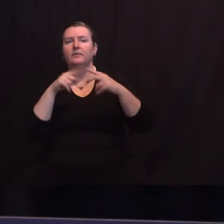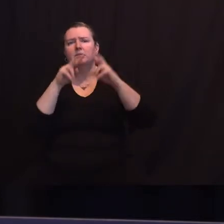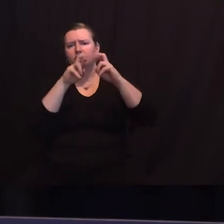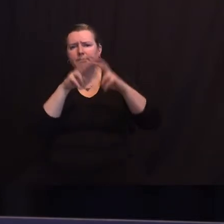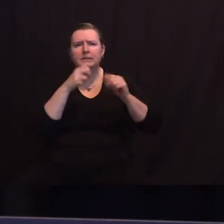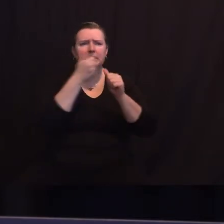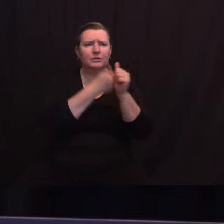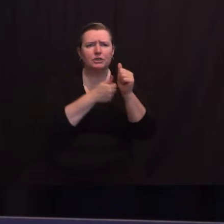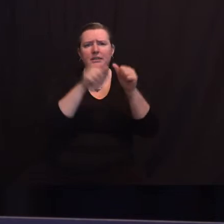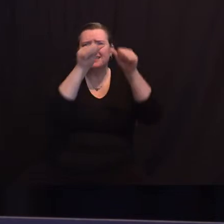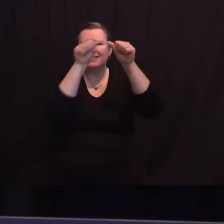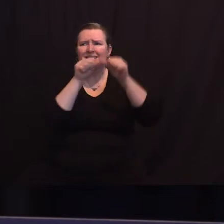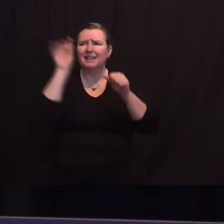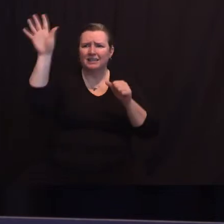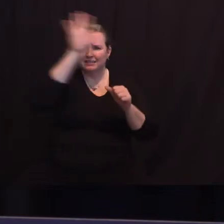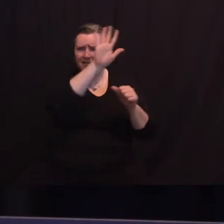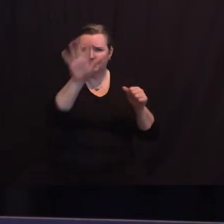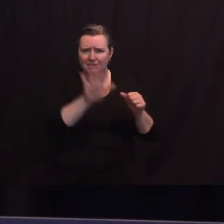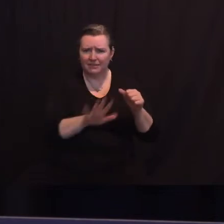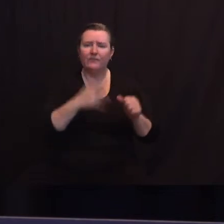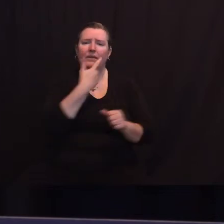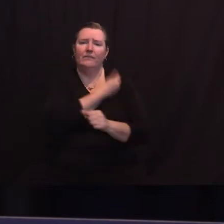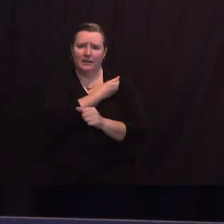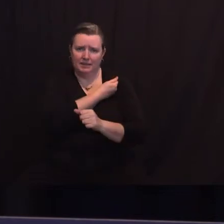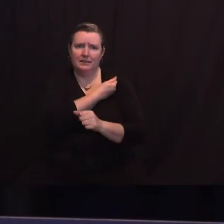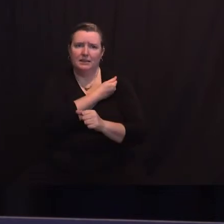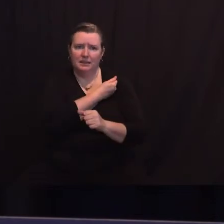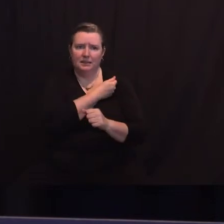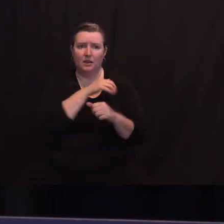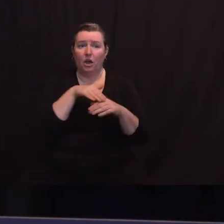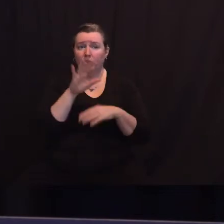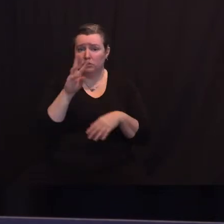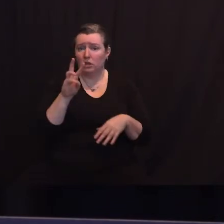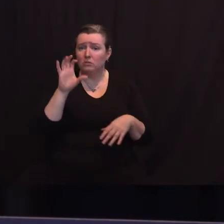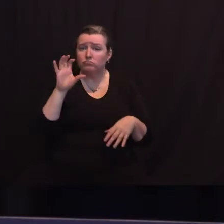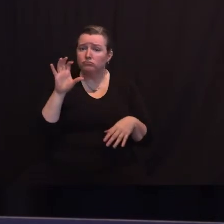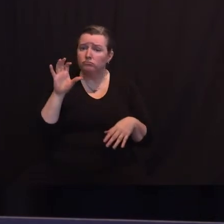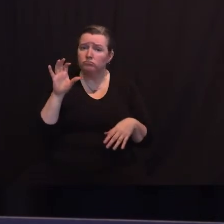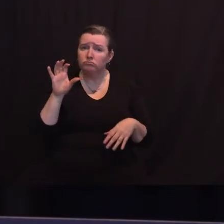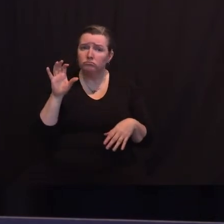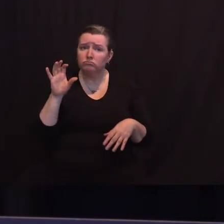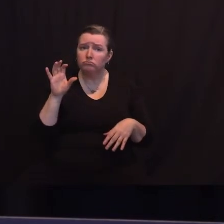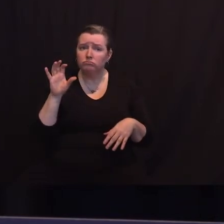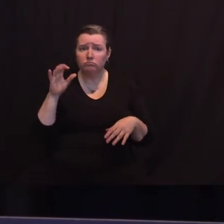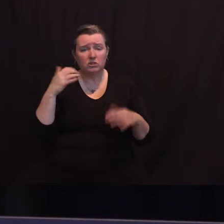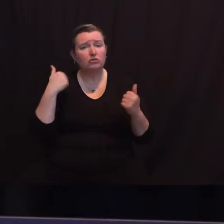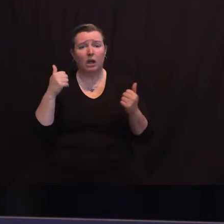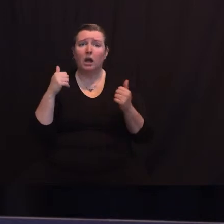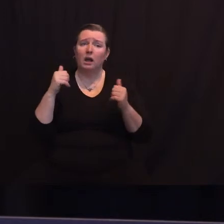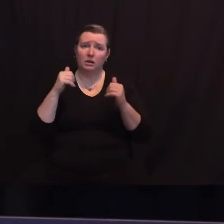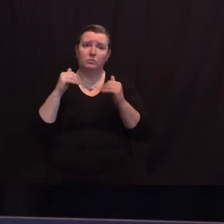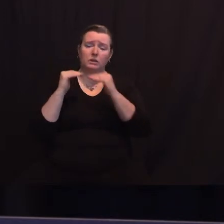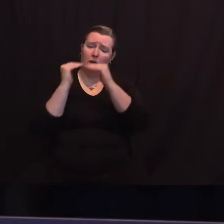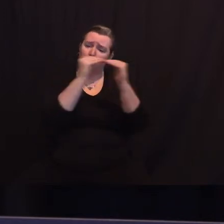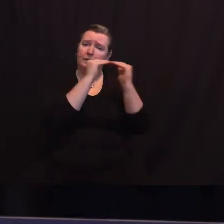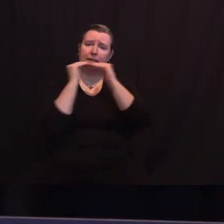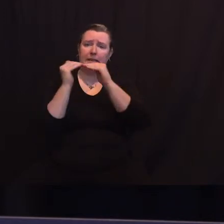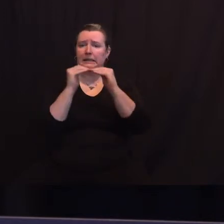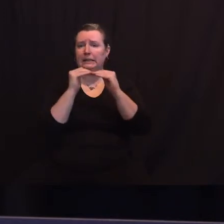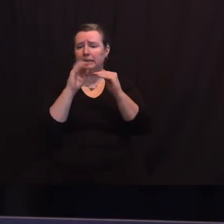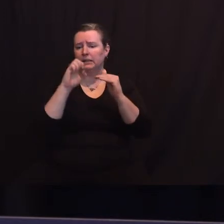600. We look first at equity. So there is what we call a